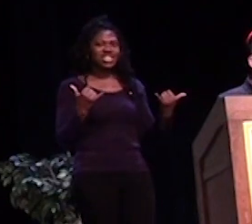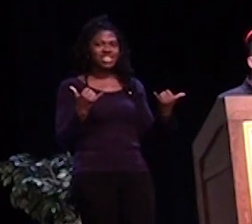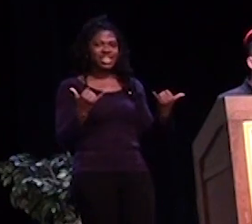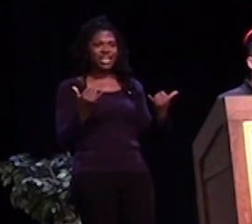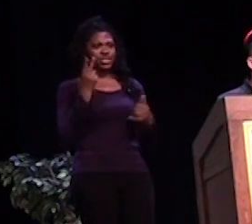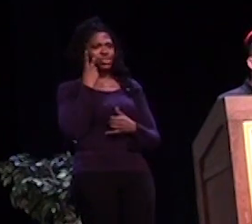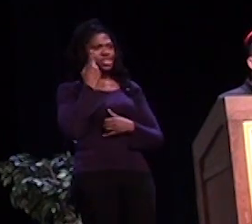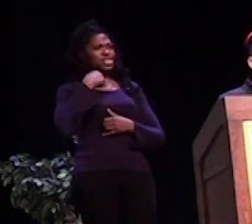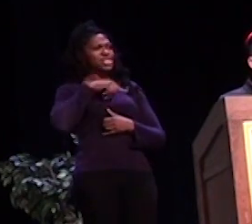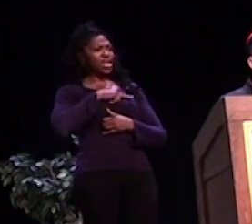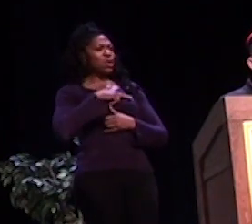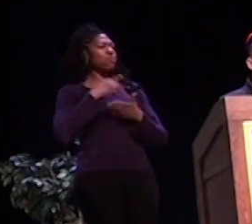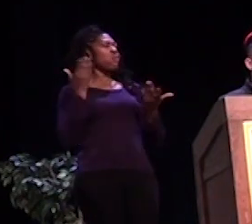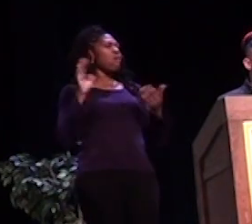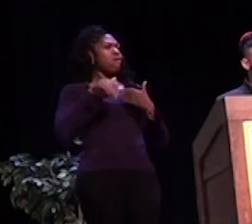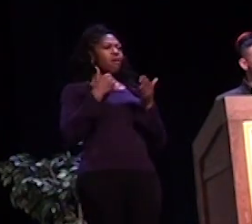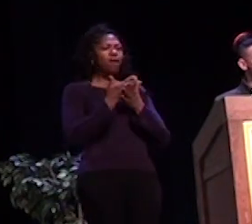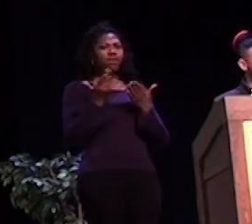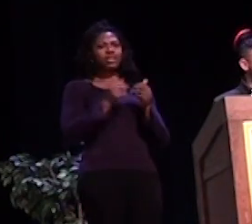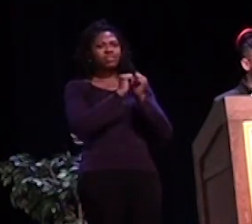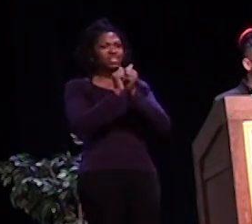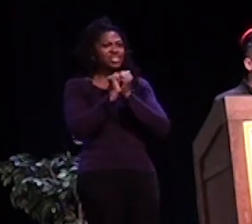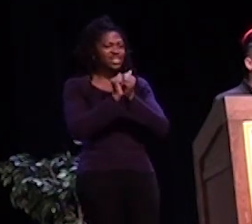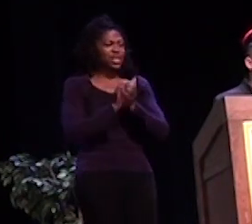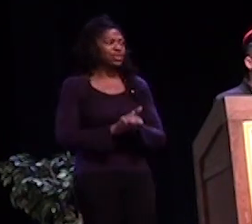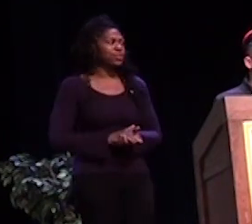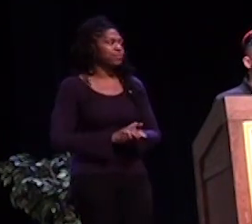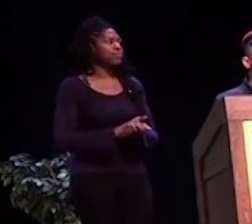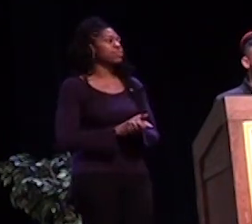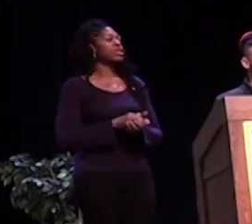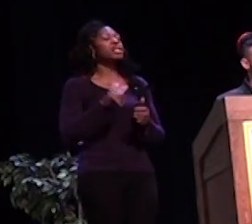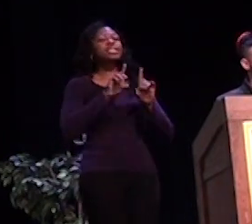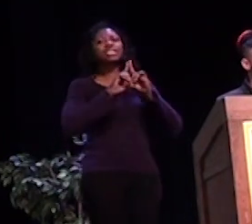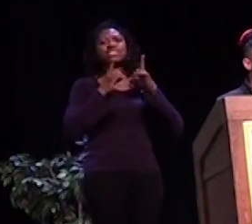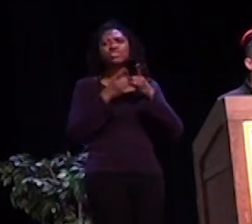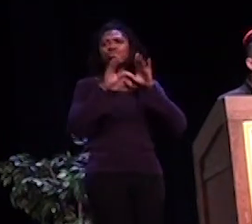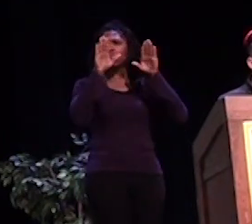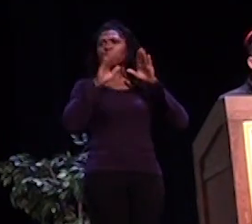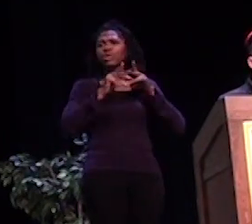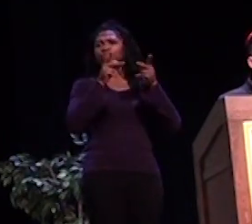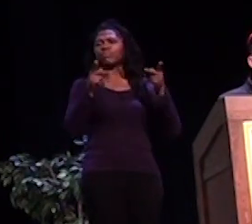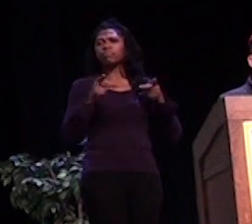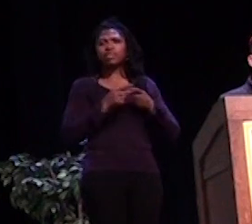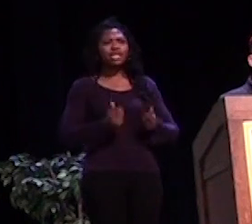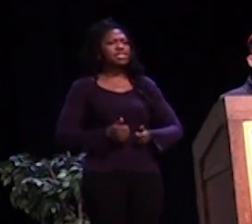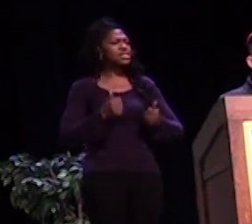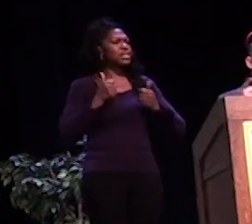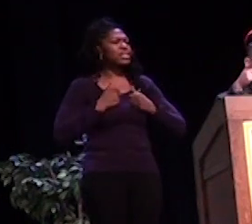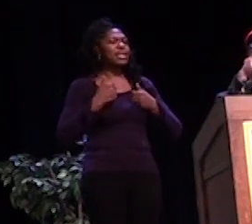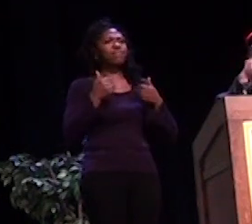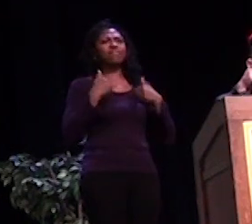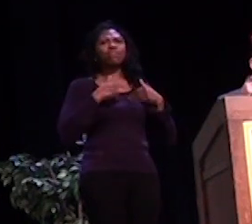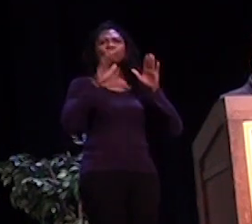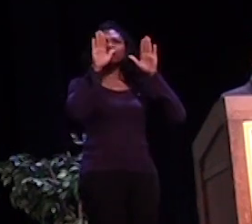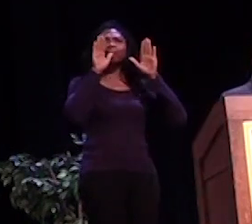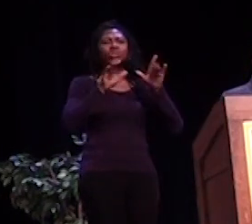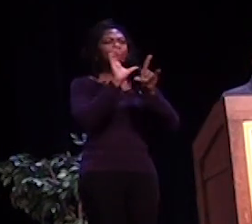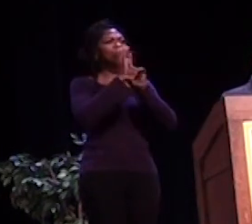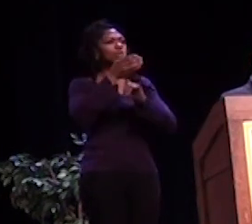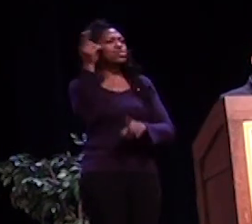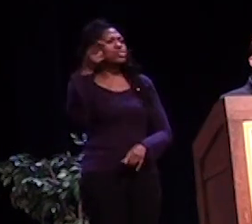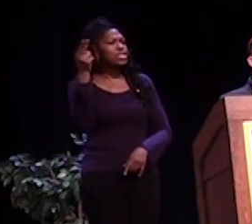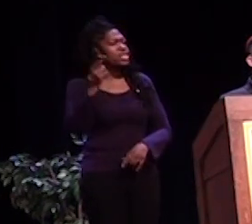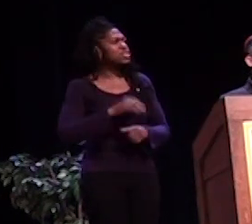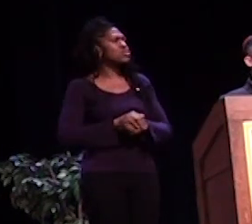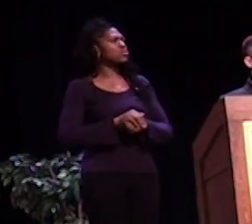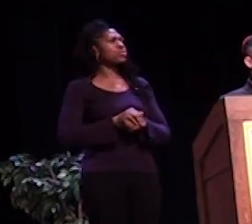team. District 2 is such a wonderful place to live, filled with important cultural history, significant city landmarks, and